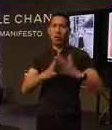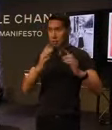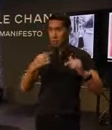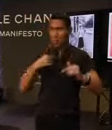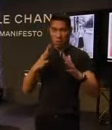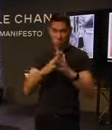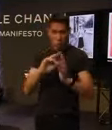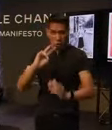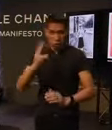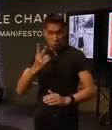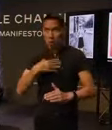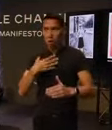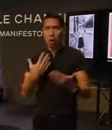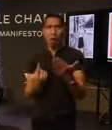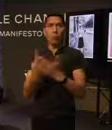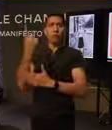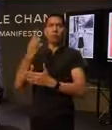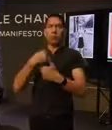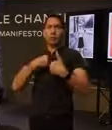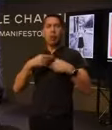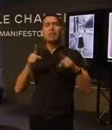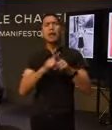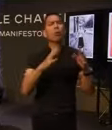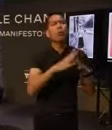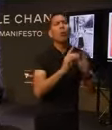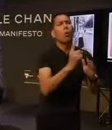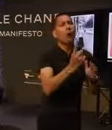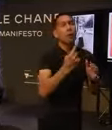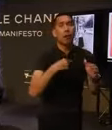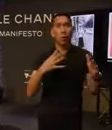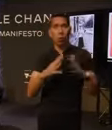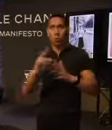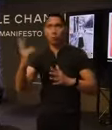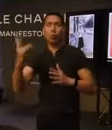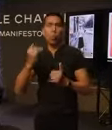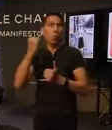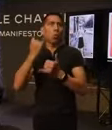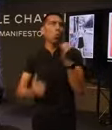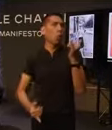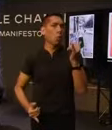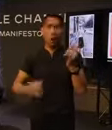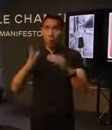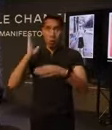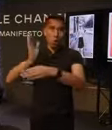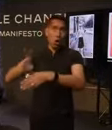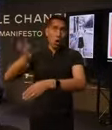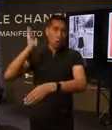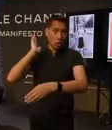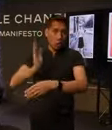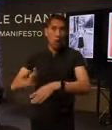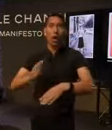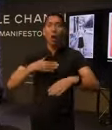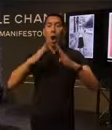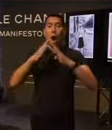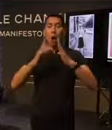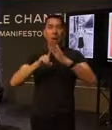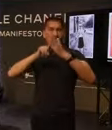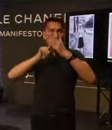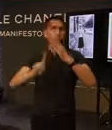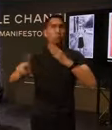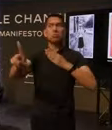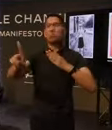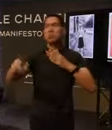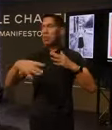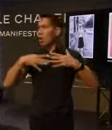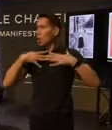World War, as they had had in the First World War, but to an even greater extent, where they were in the workforce. They were out of the home. They were wearing kind of